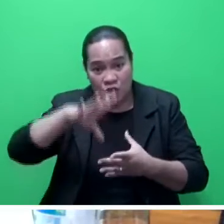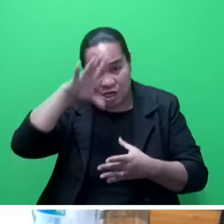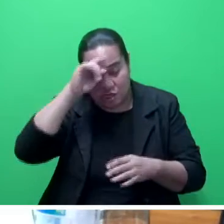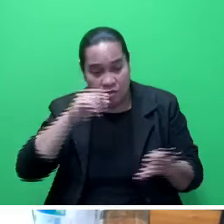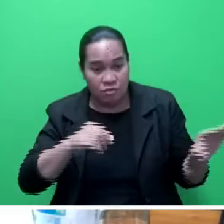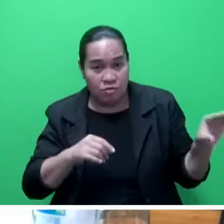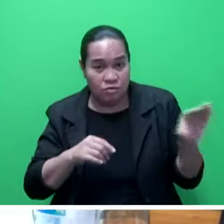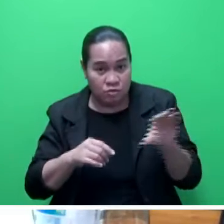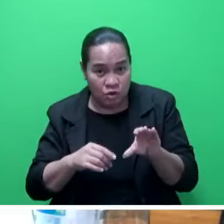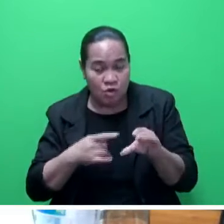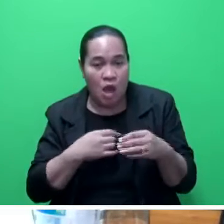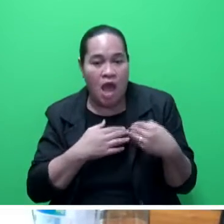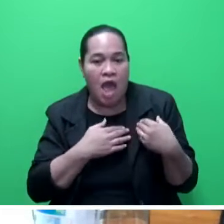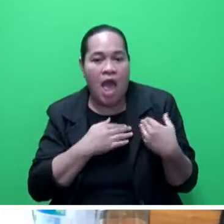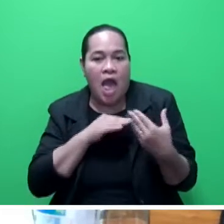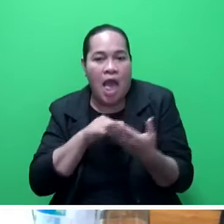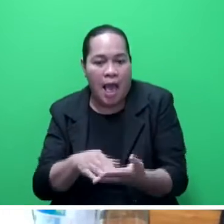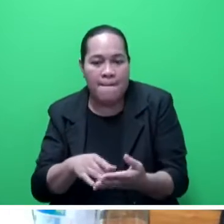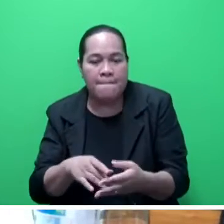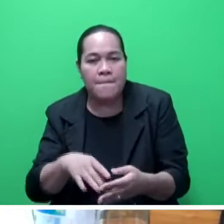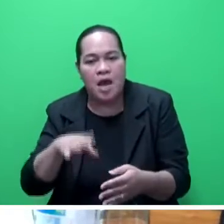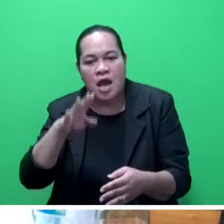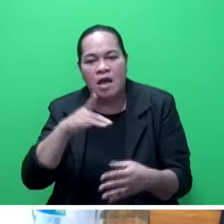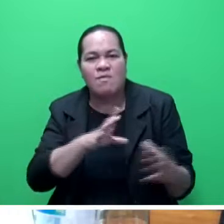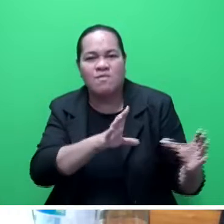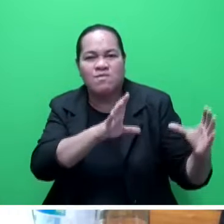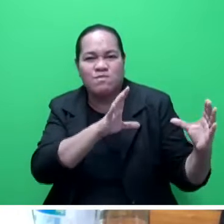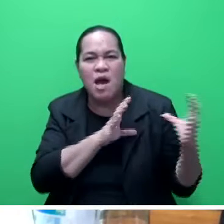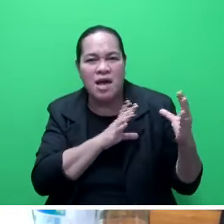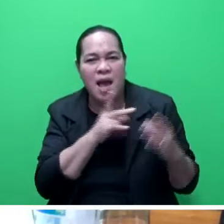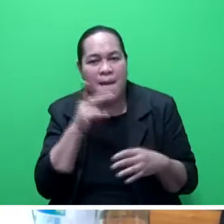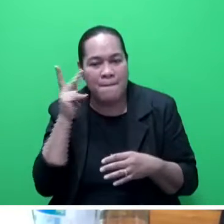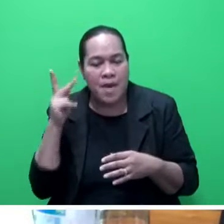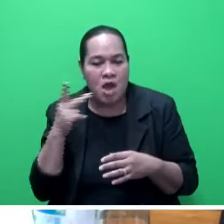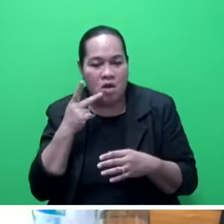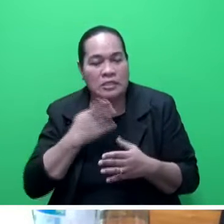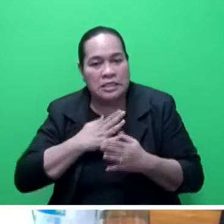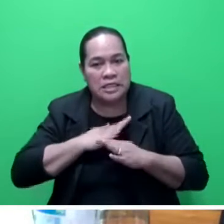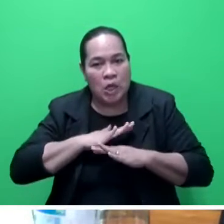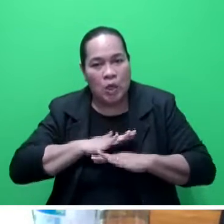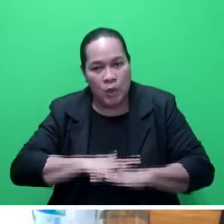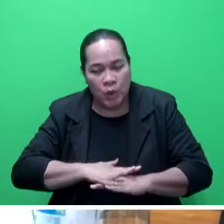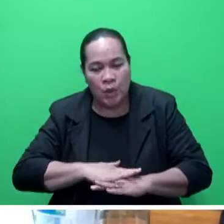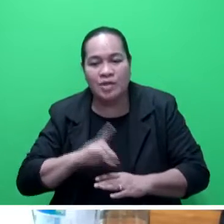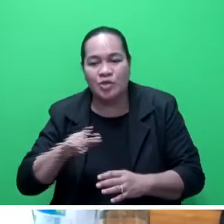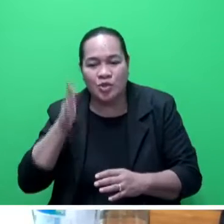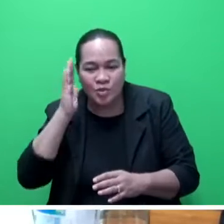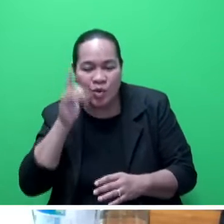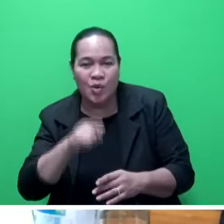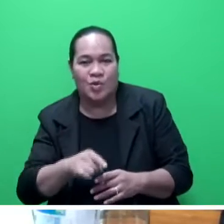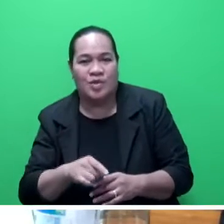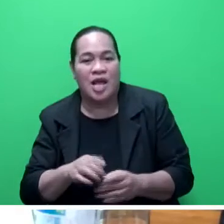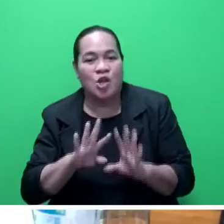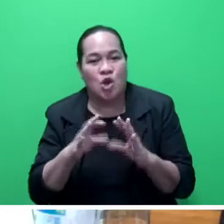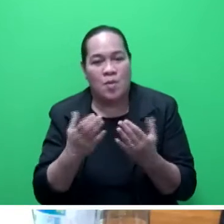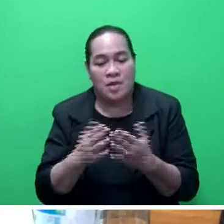eased the financial burden on parents, students, teachers, and the school management committees. Schools until then used to